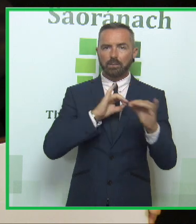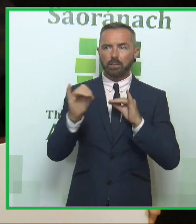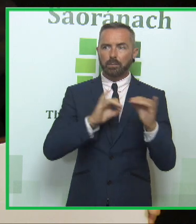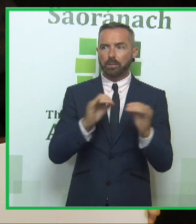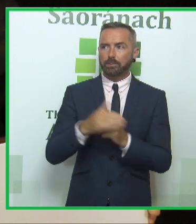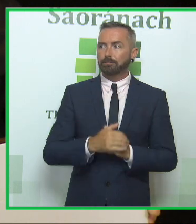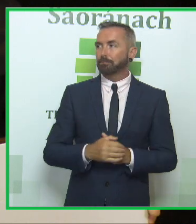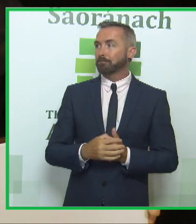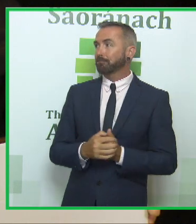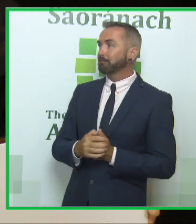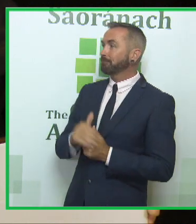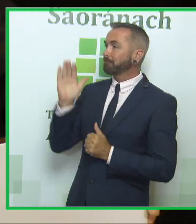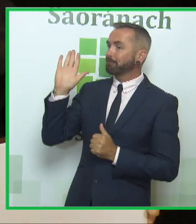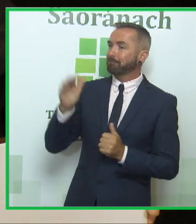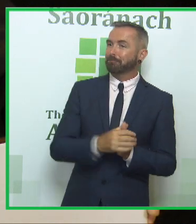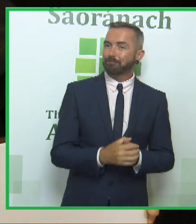us.